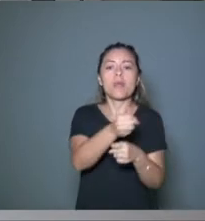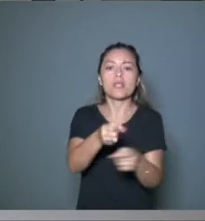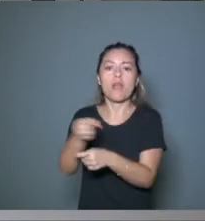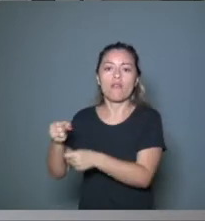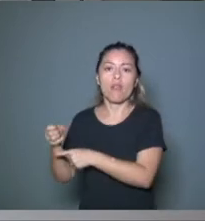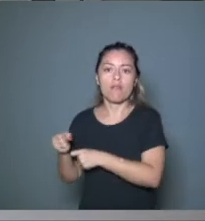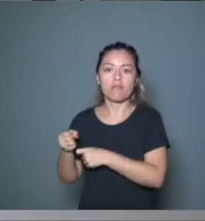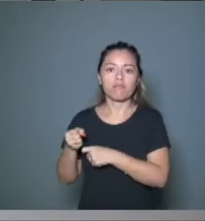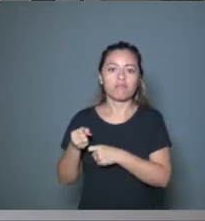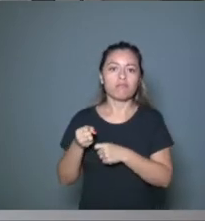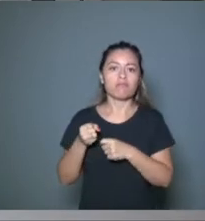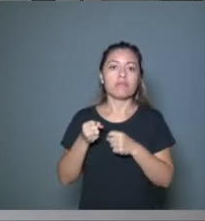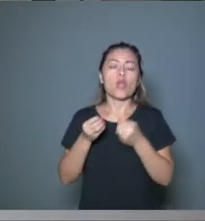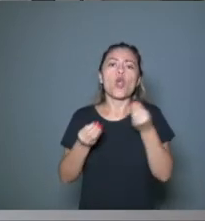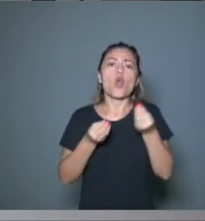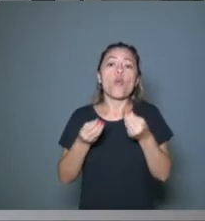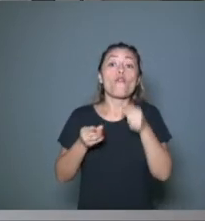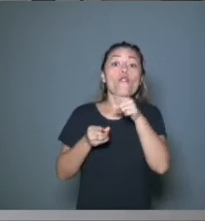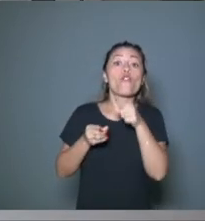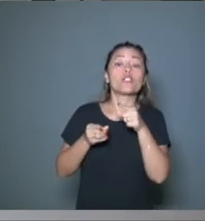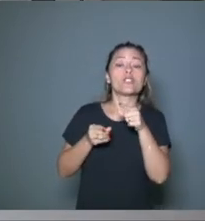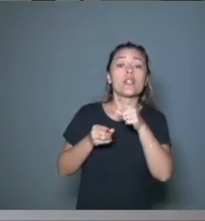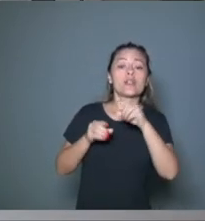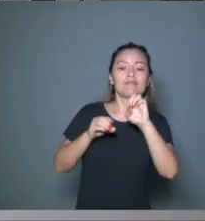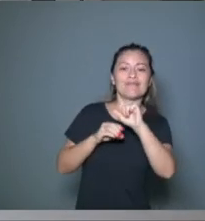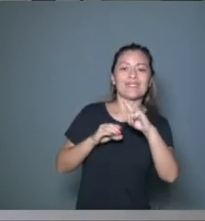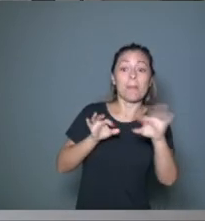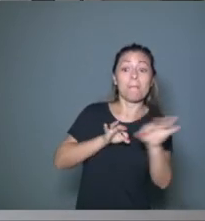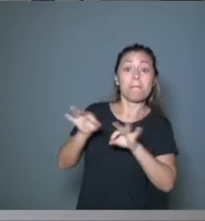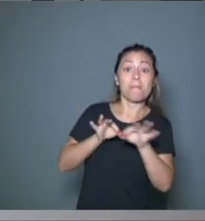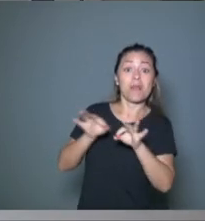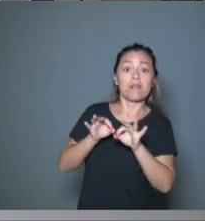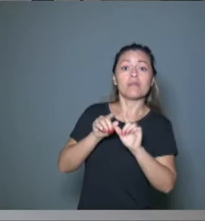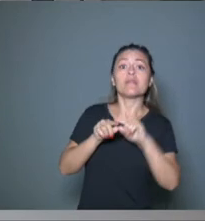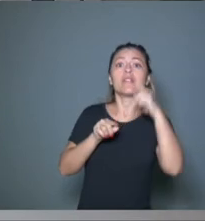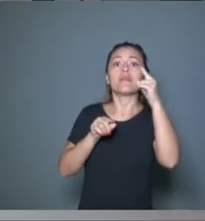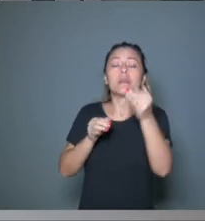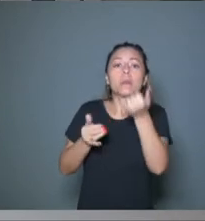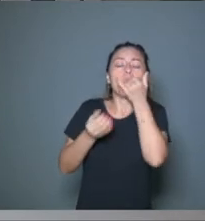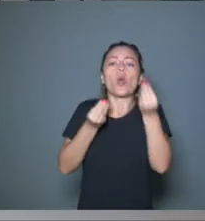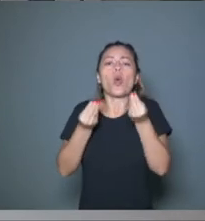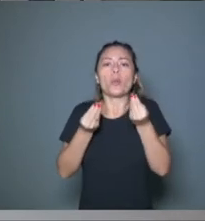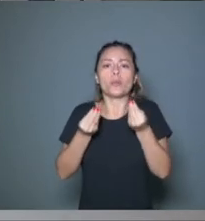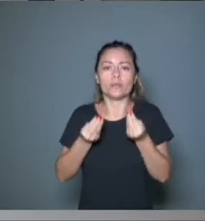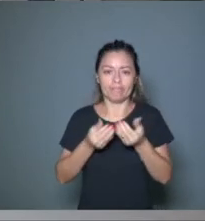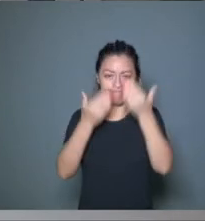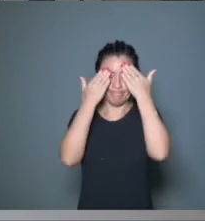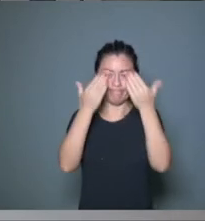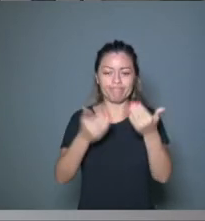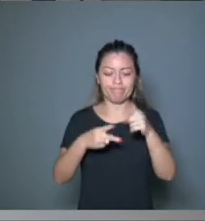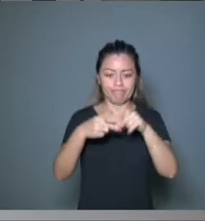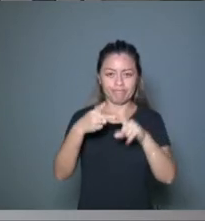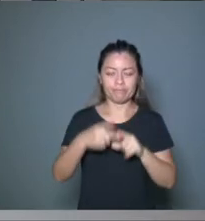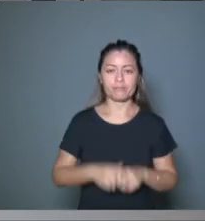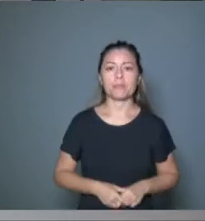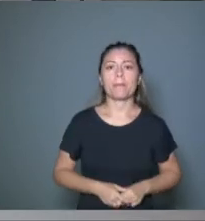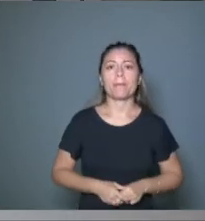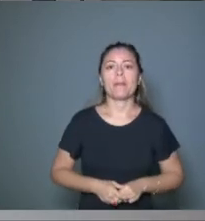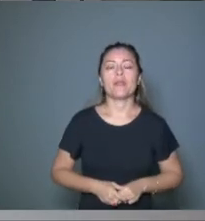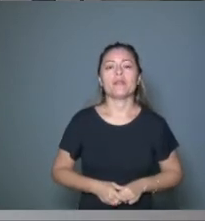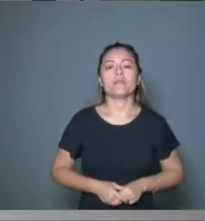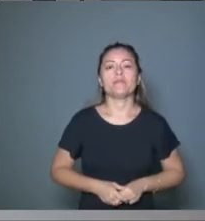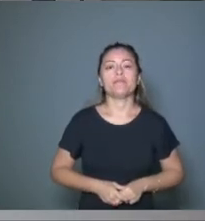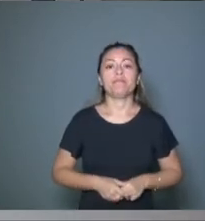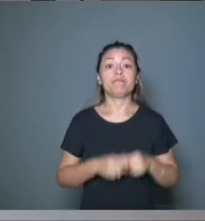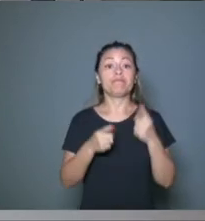how are you planning the crops for the next season and how do they affect your plan in terms of how much you're going to be growing